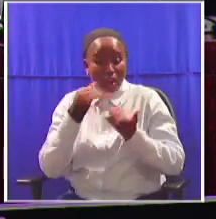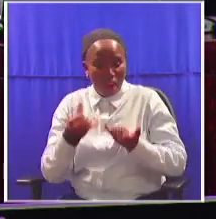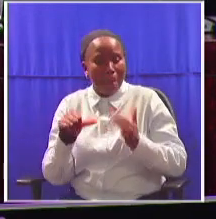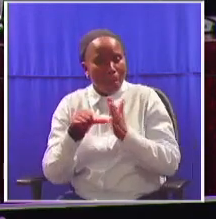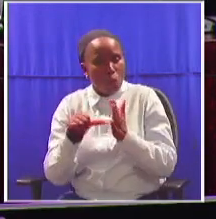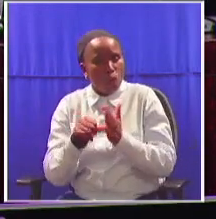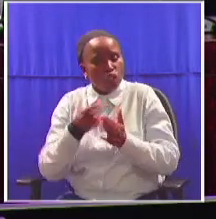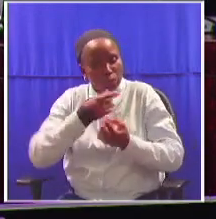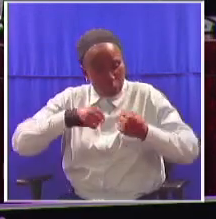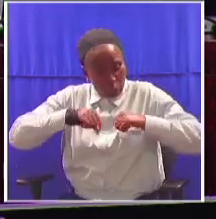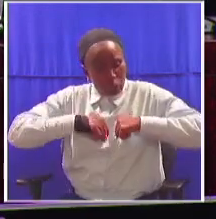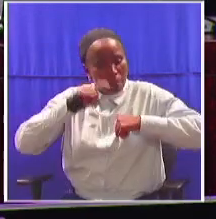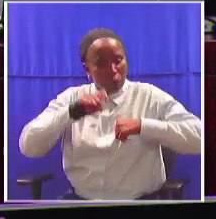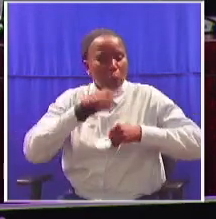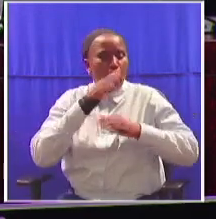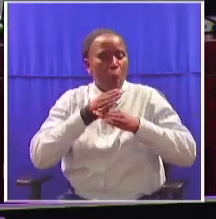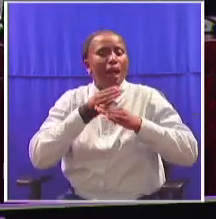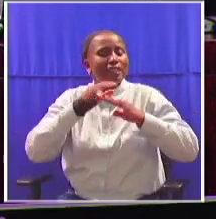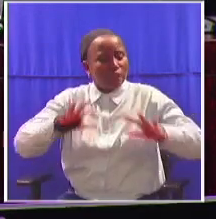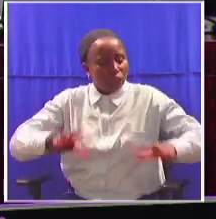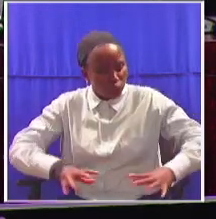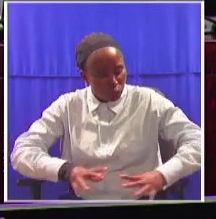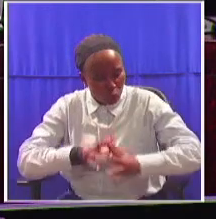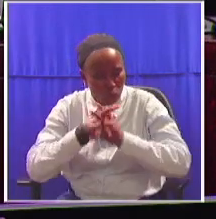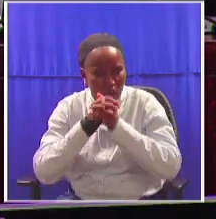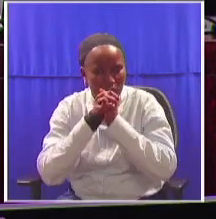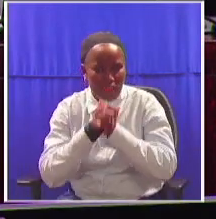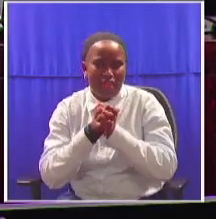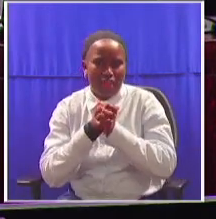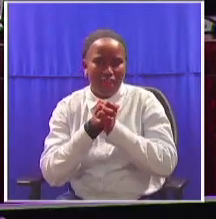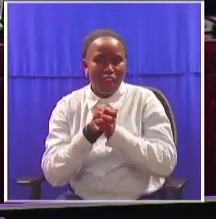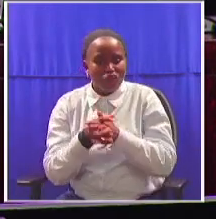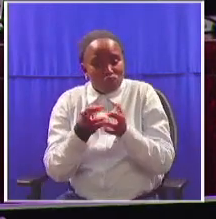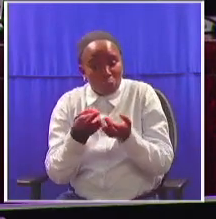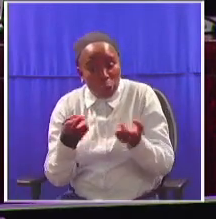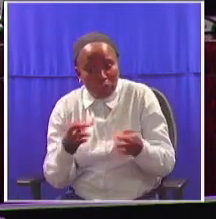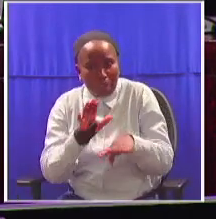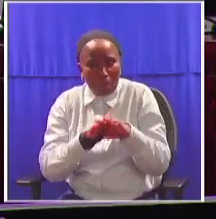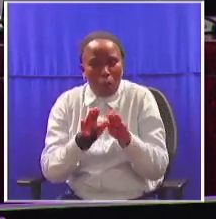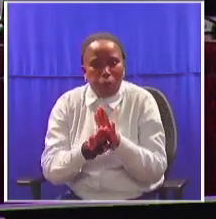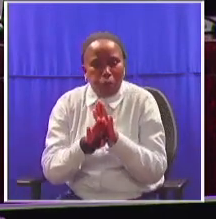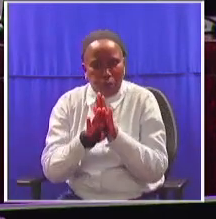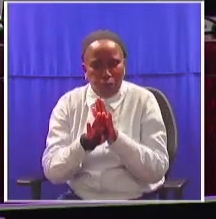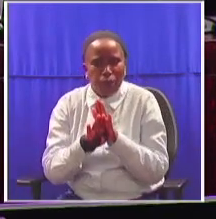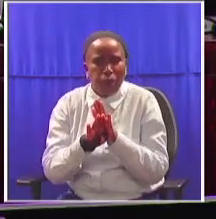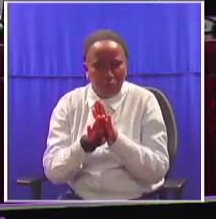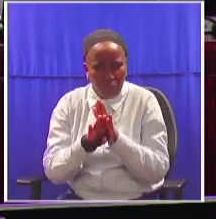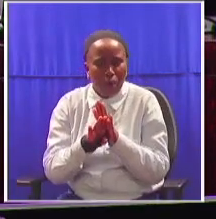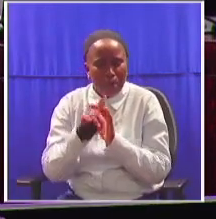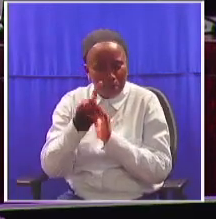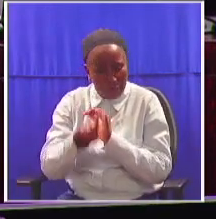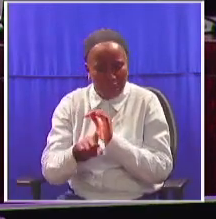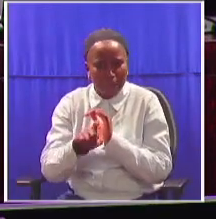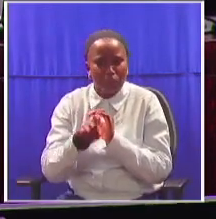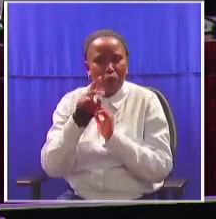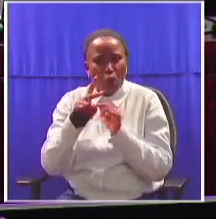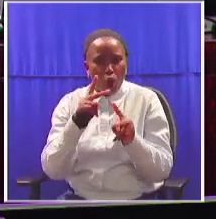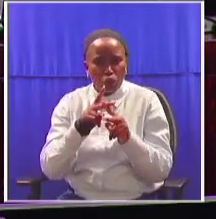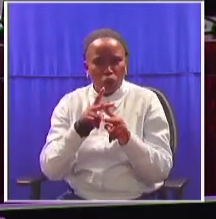we harness our collective resources, we harness our collective energy and